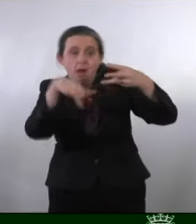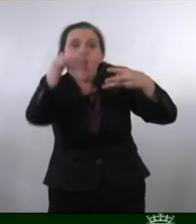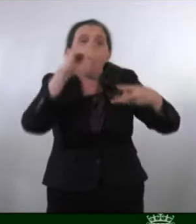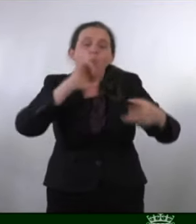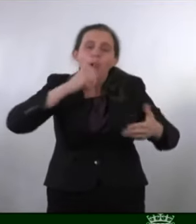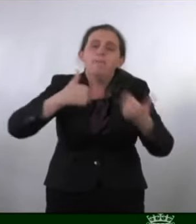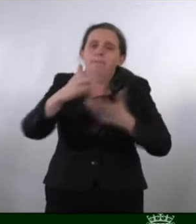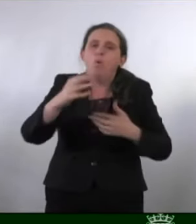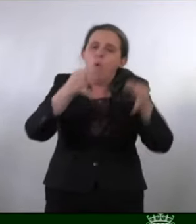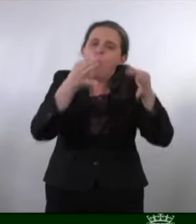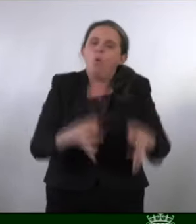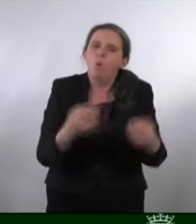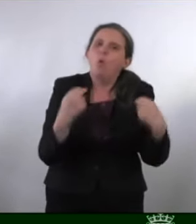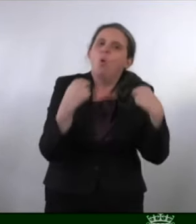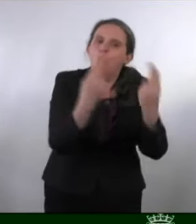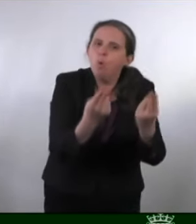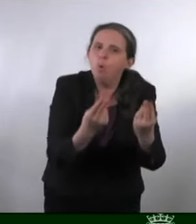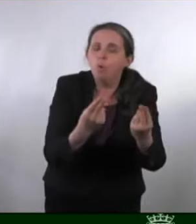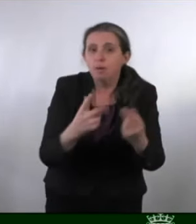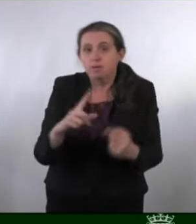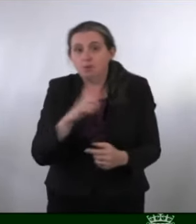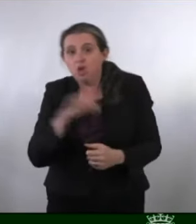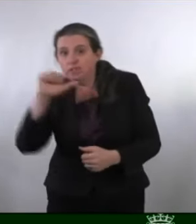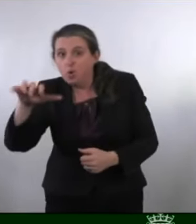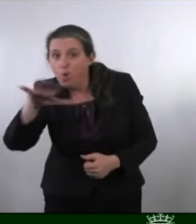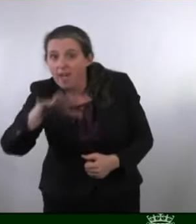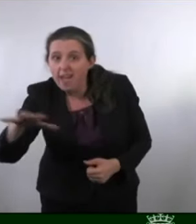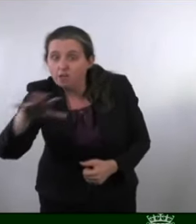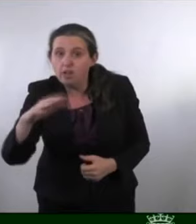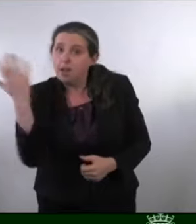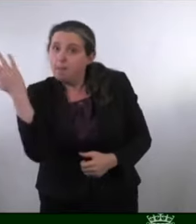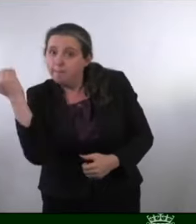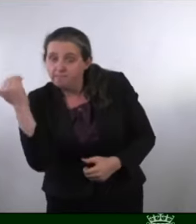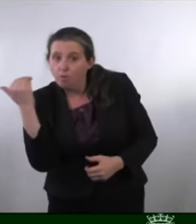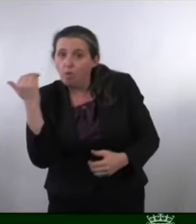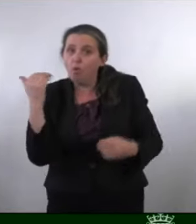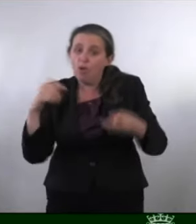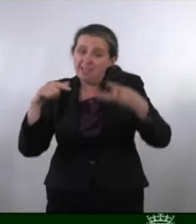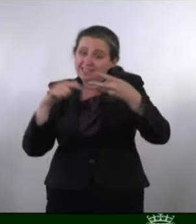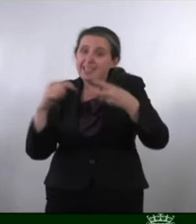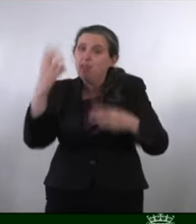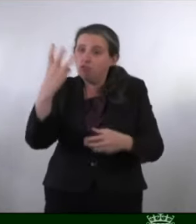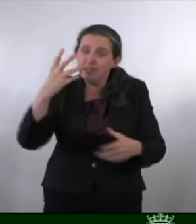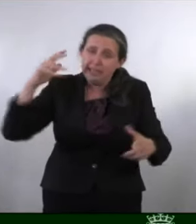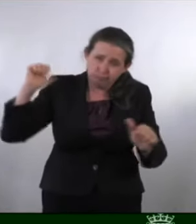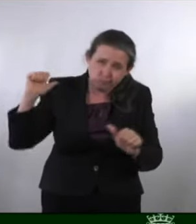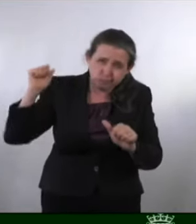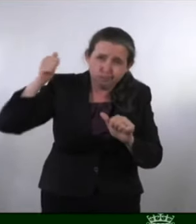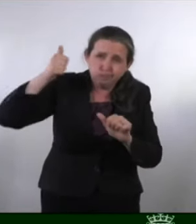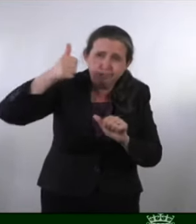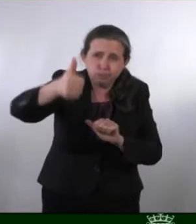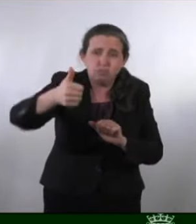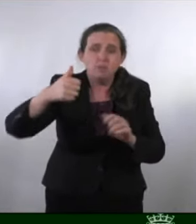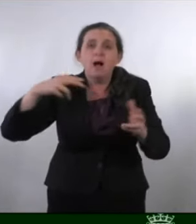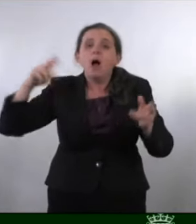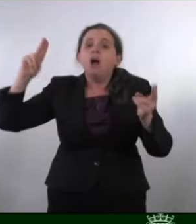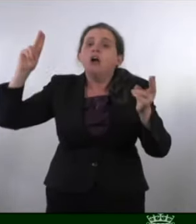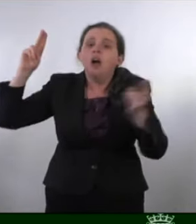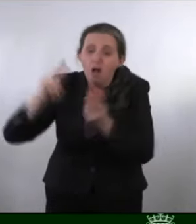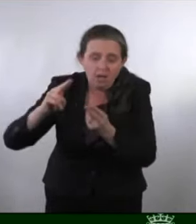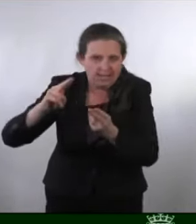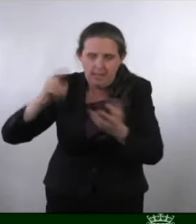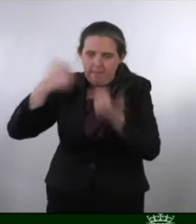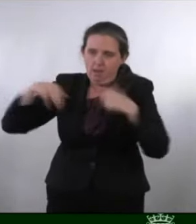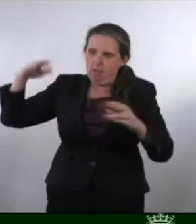of Huddersfield and Kirklees and other places that were in Tier 3 for quite a long time, but saw a flattening rather than a reduction in